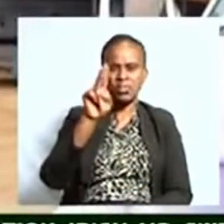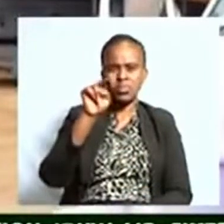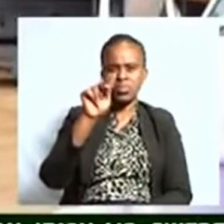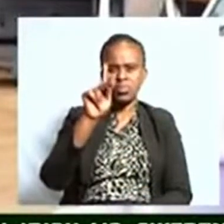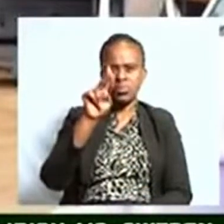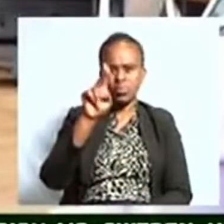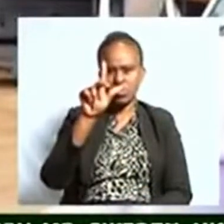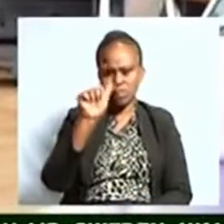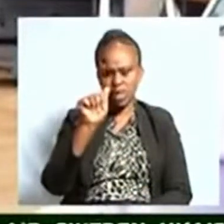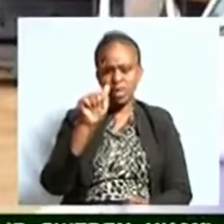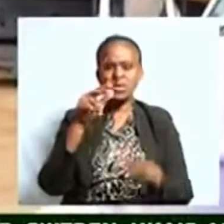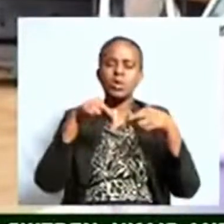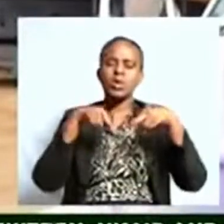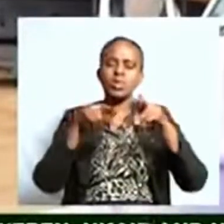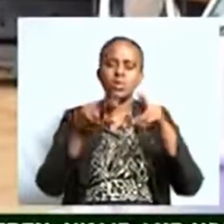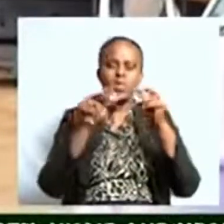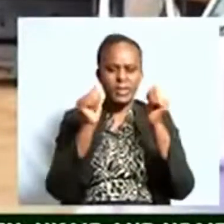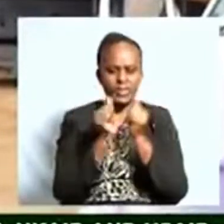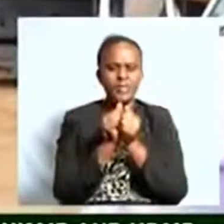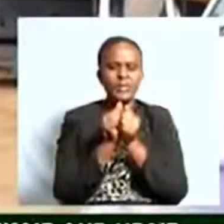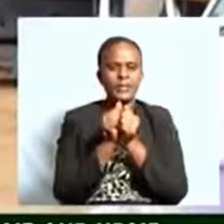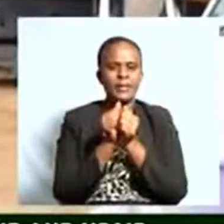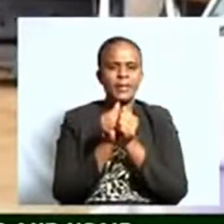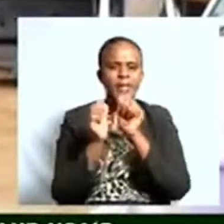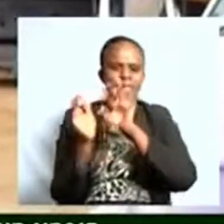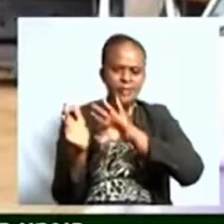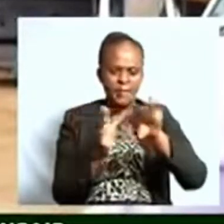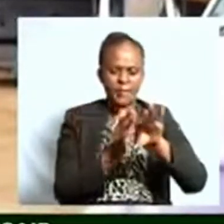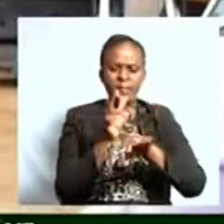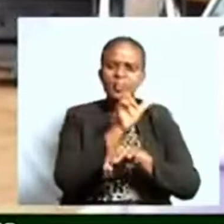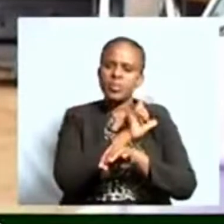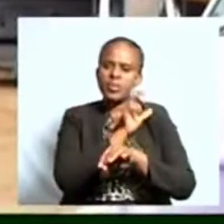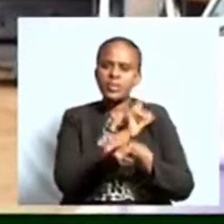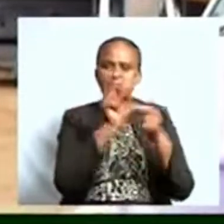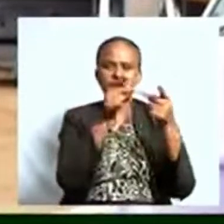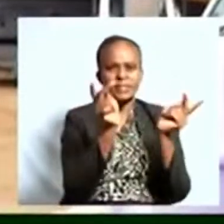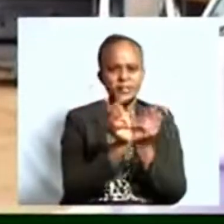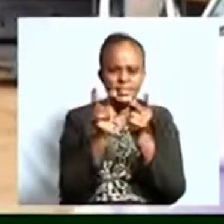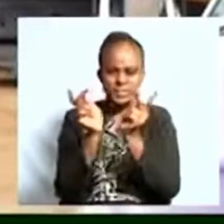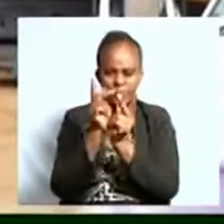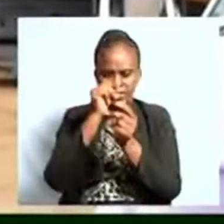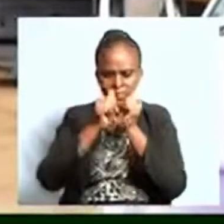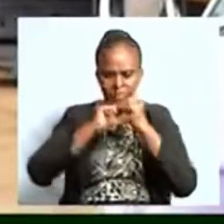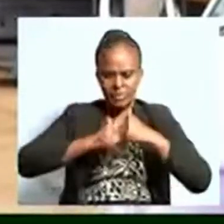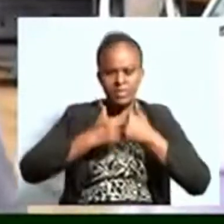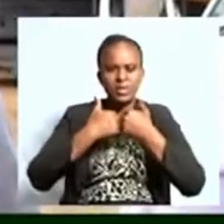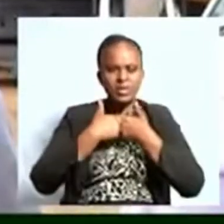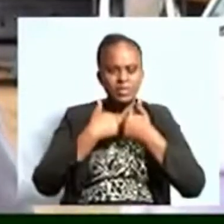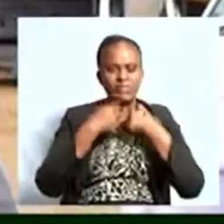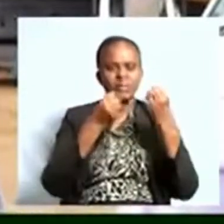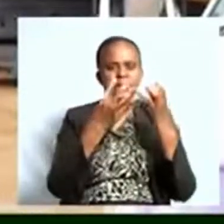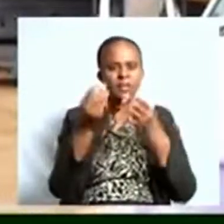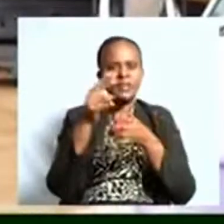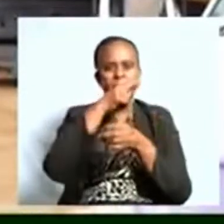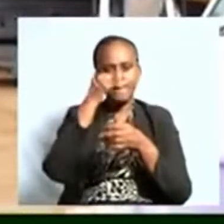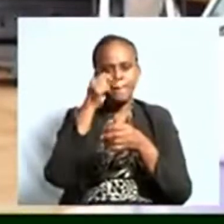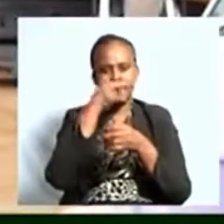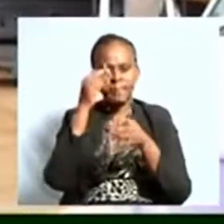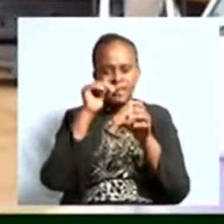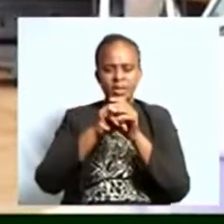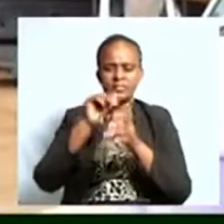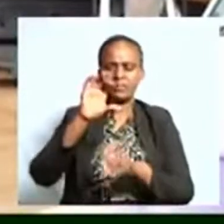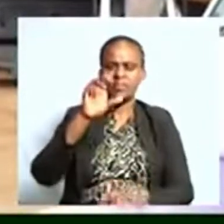Roads, then police posts, because we have a number of thefts in